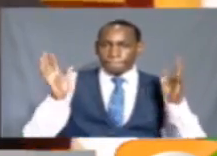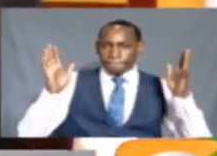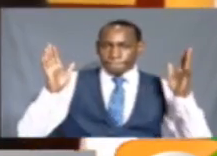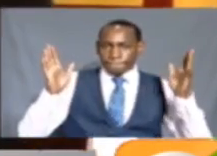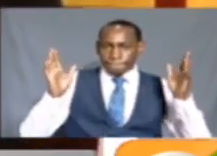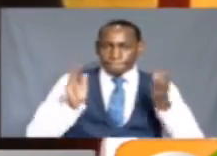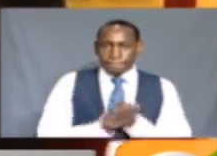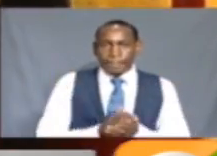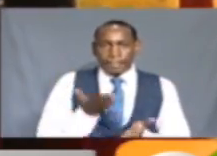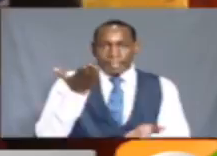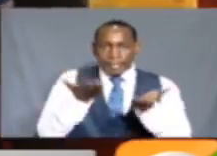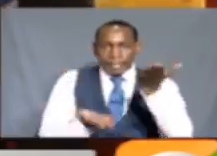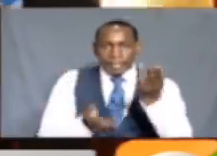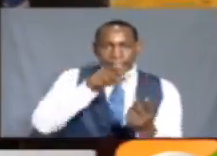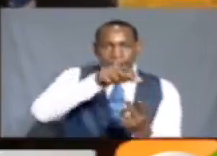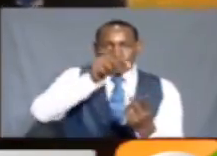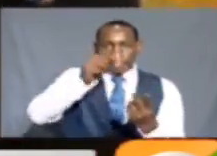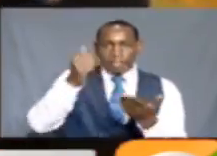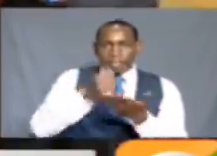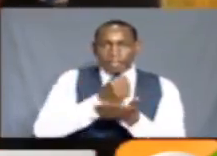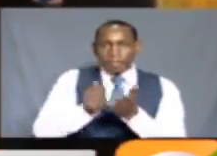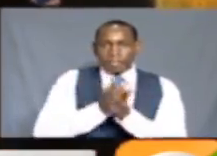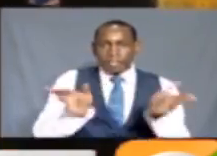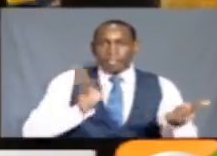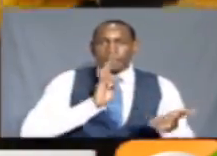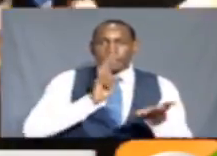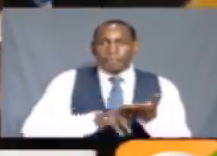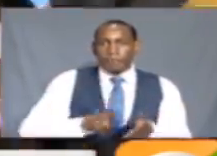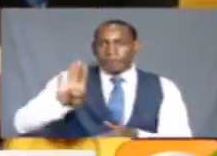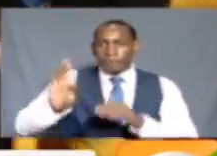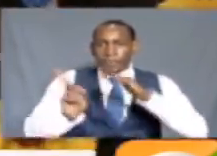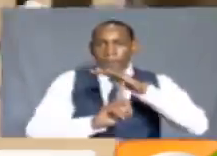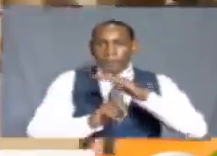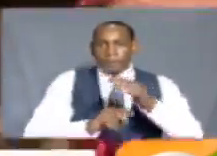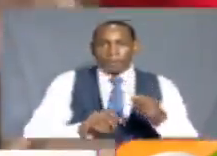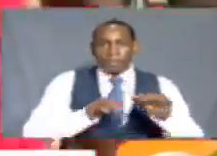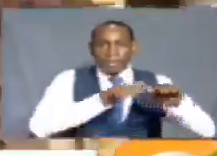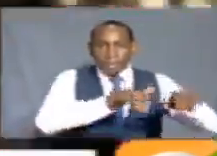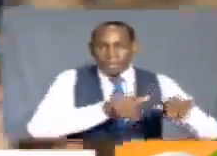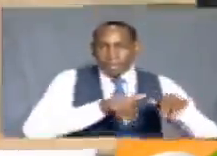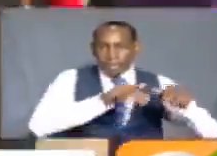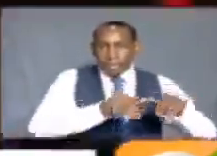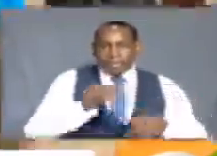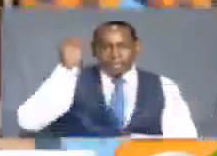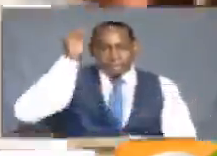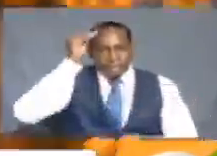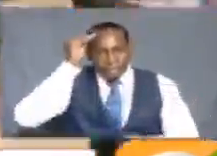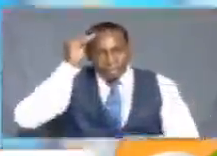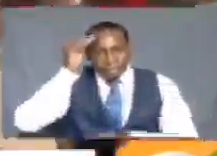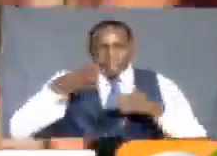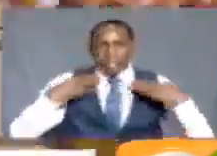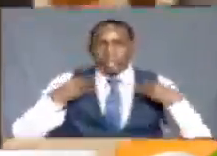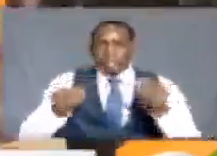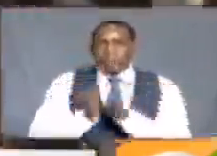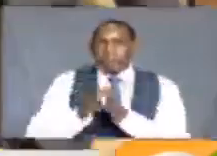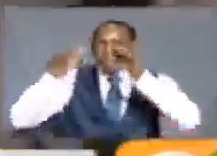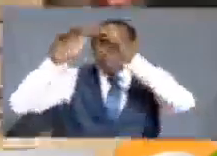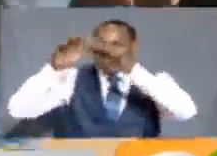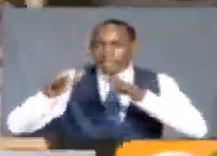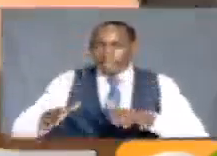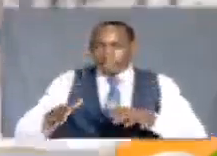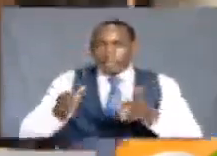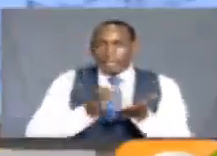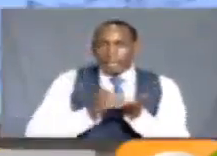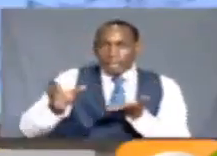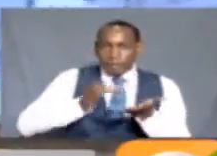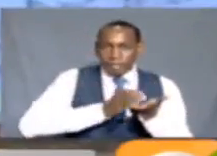The analysis sampled the Auditor General's report of four ministries, namely Agriculture, Education, Health and Devolution, who